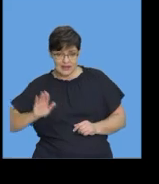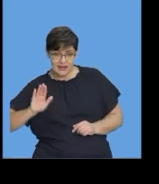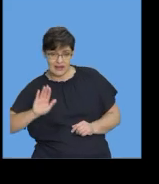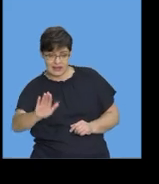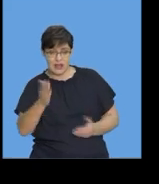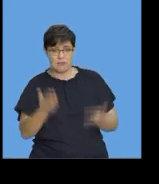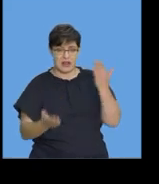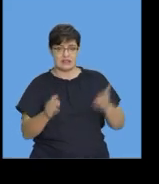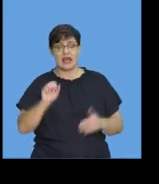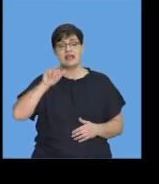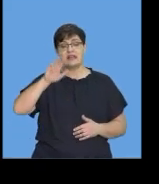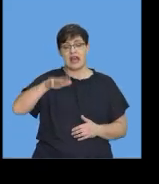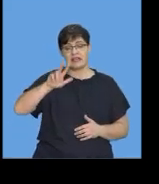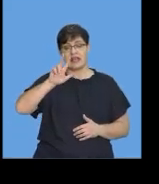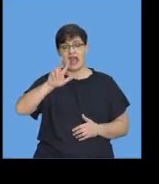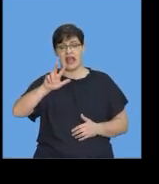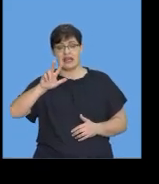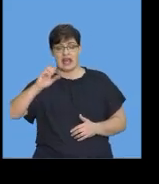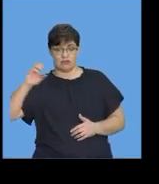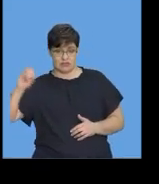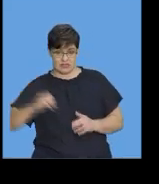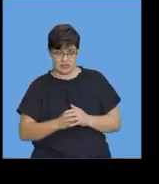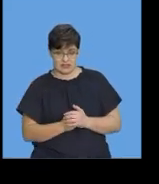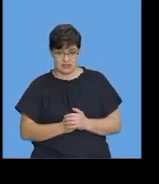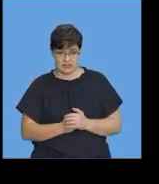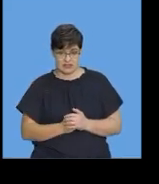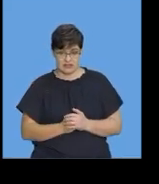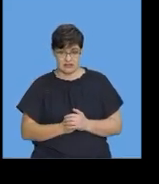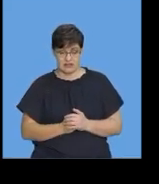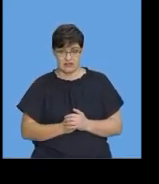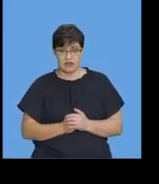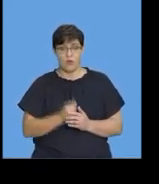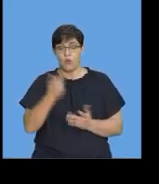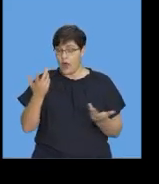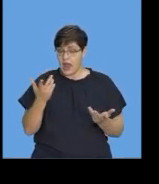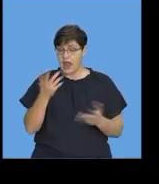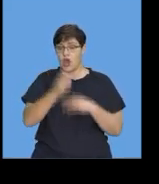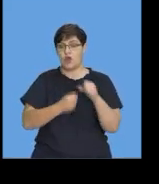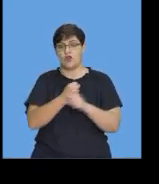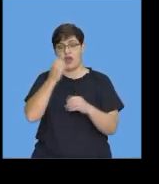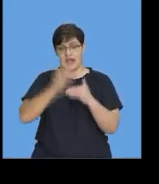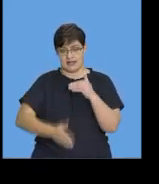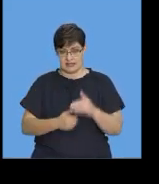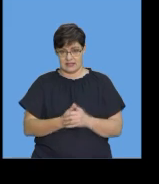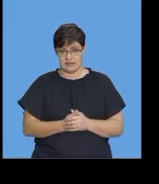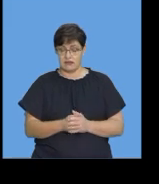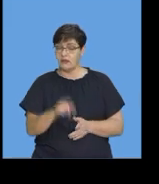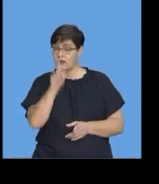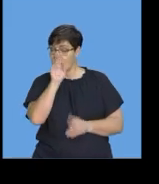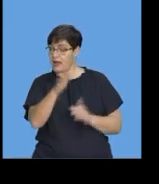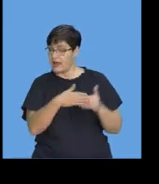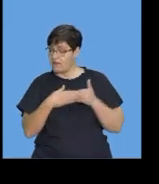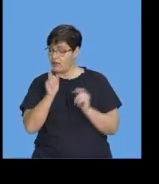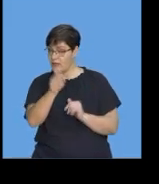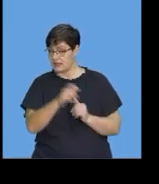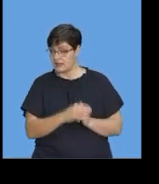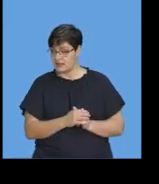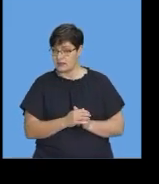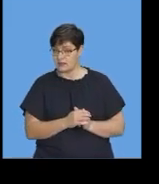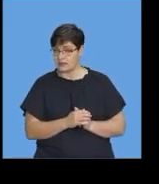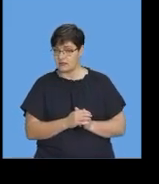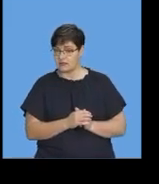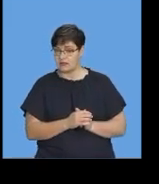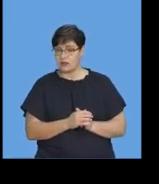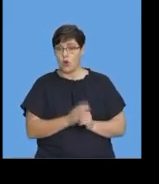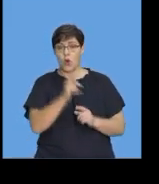balance of 19,800 at the end of the financial year. Watch this here very carefully.